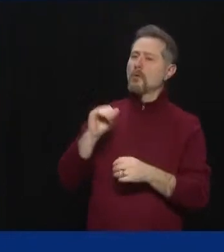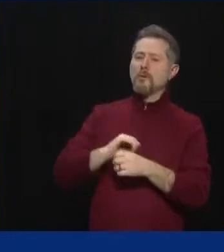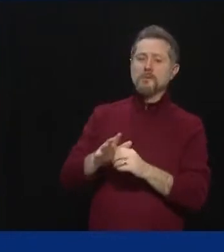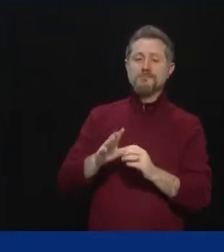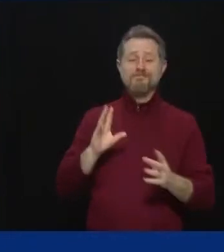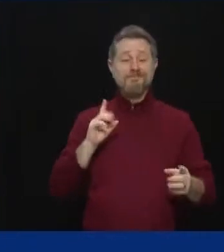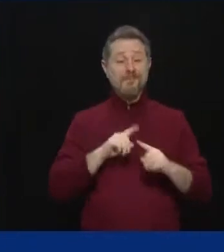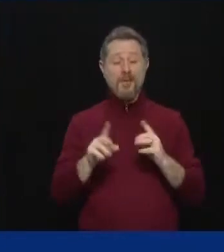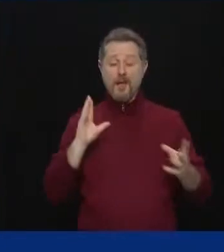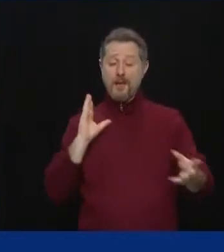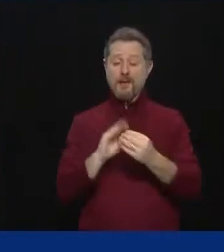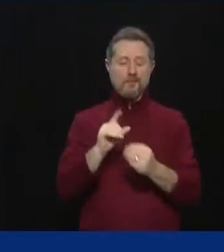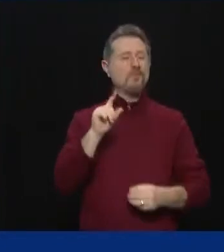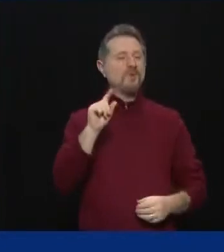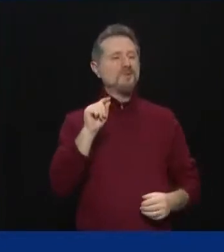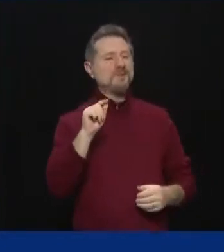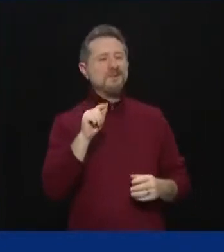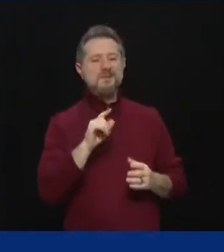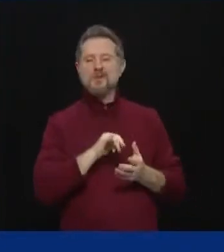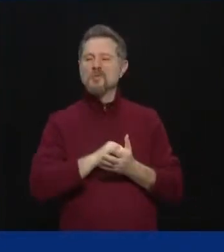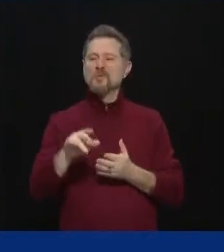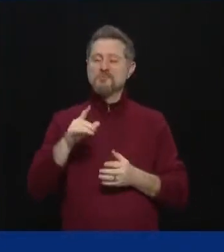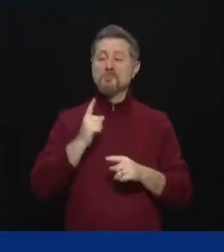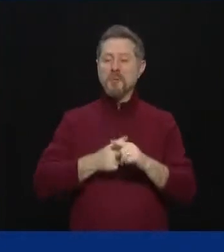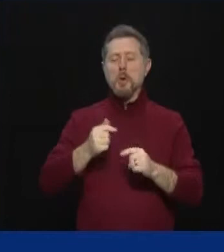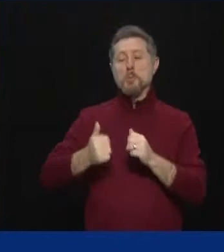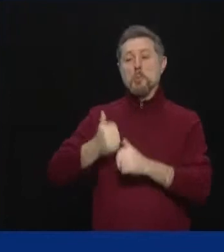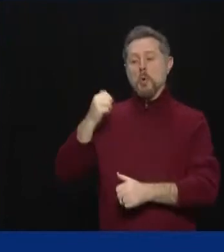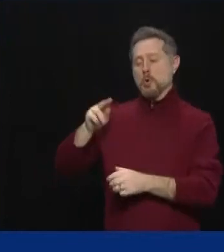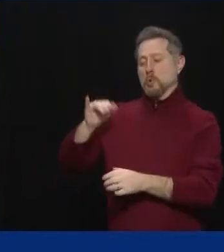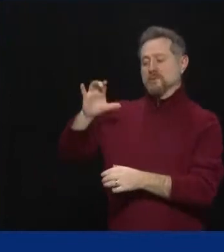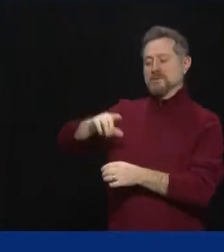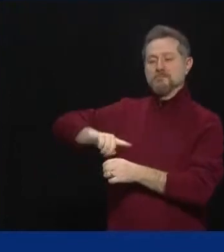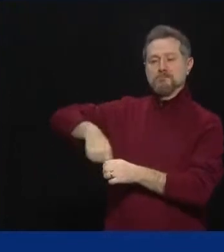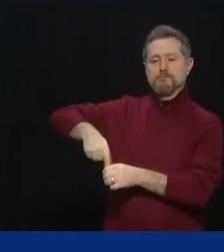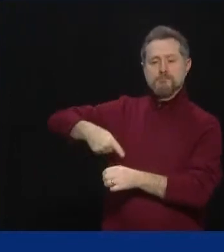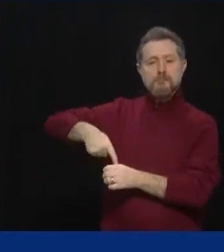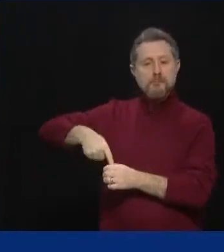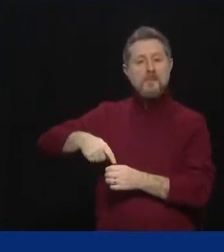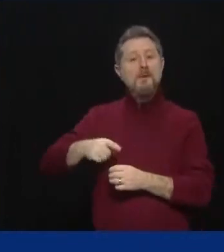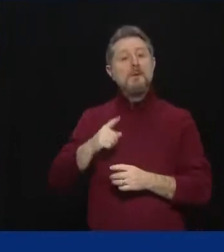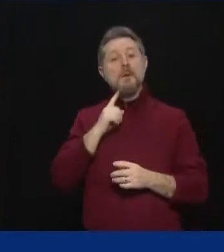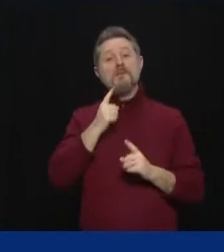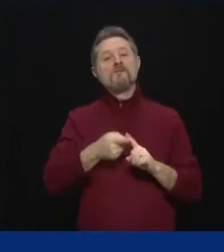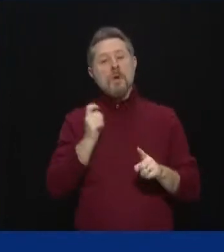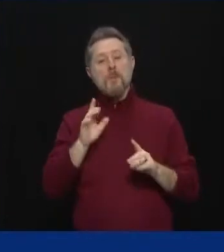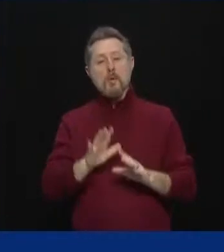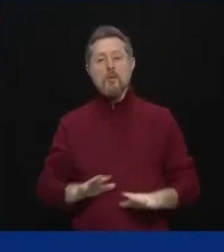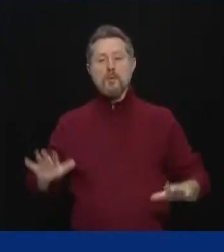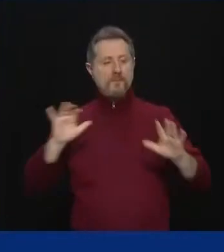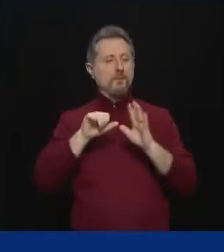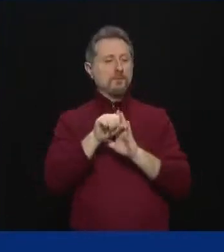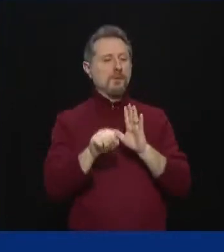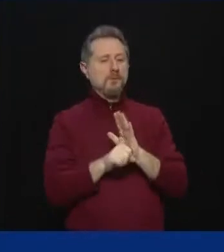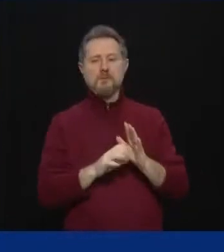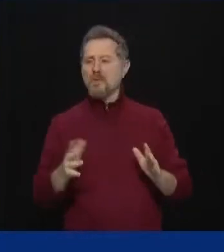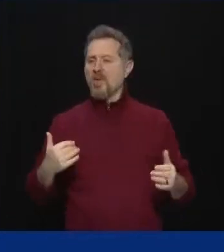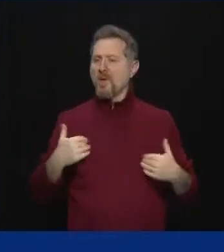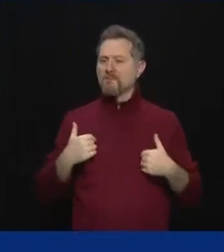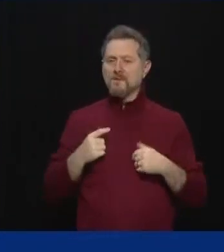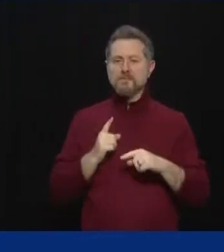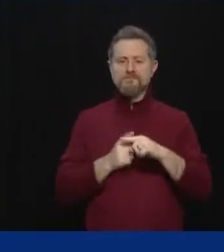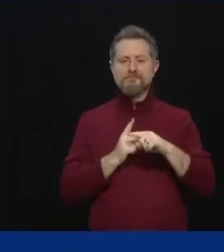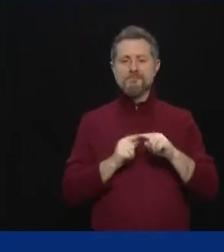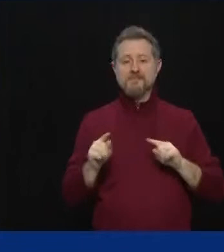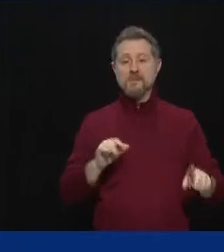mostly from the New York metropolitan area, but they come from all over the state. They have come from also the southern